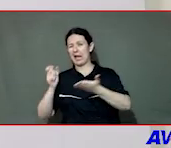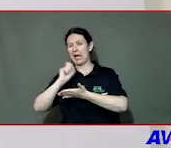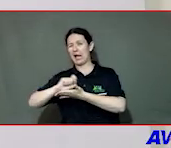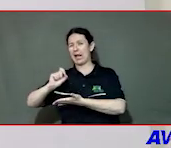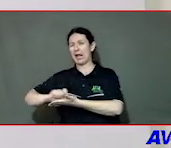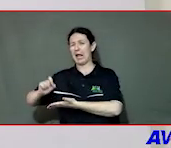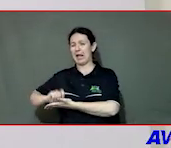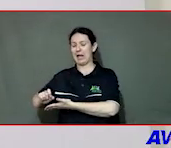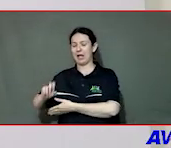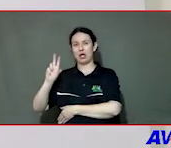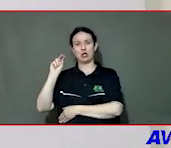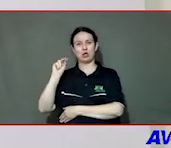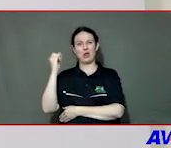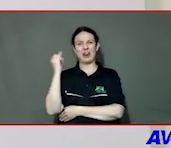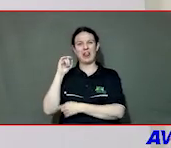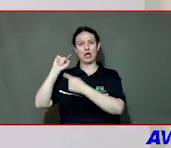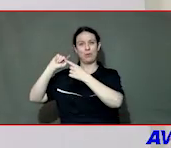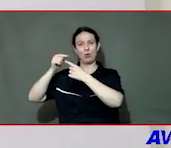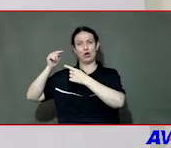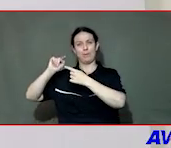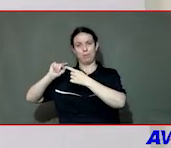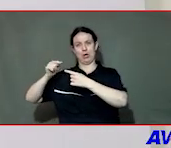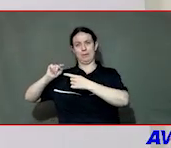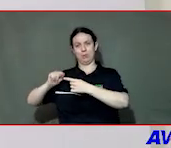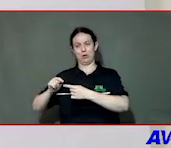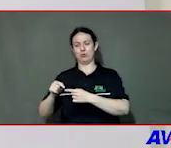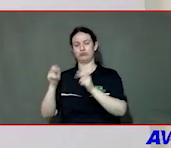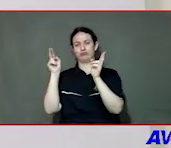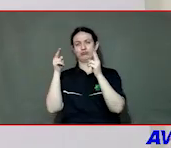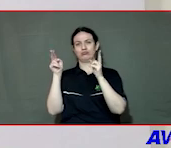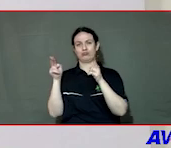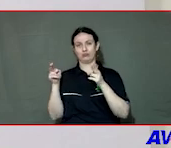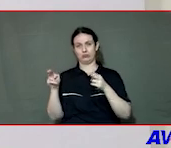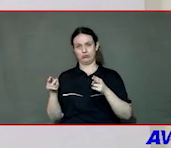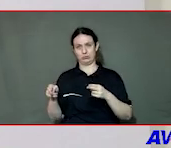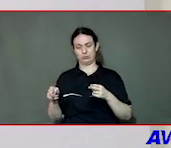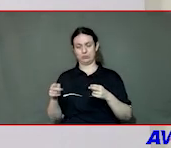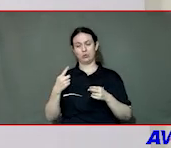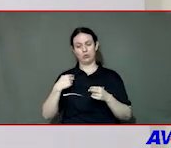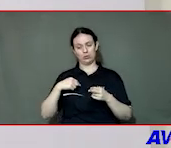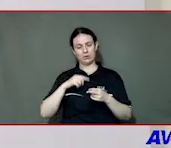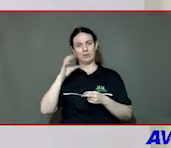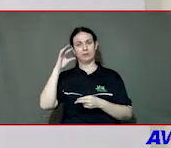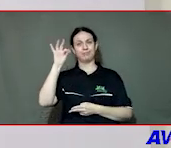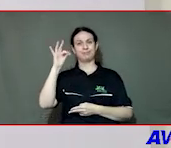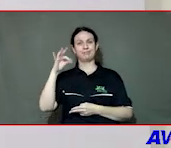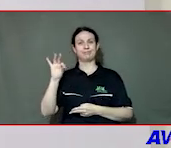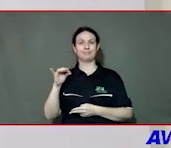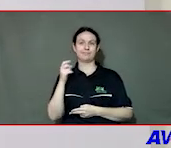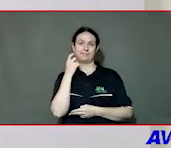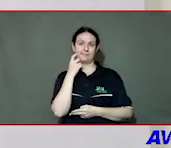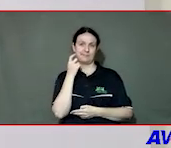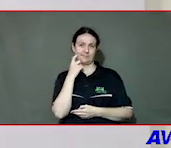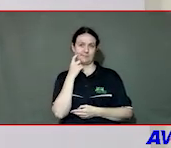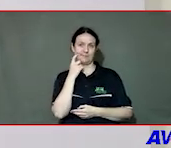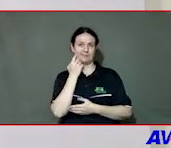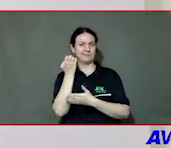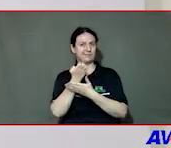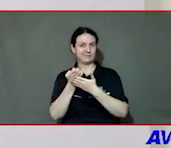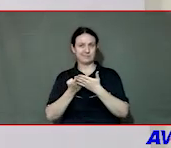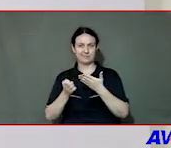want it like bullet points underneath each other because that is how we are structured. Please don't write us